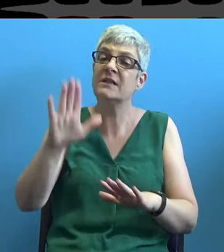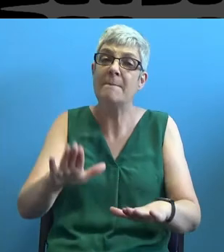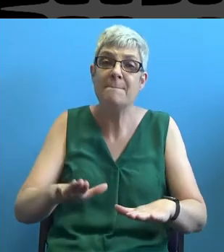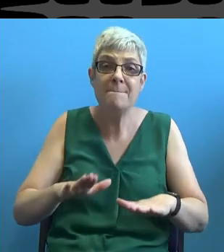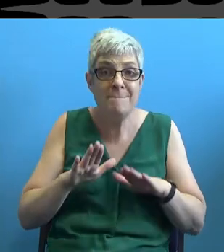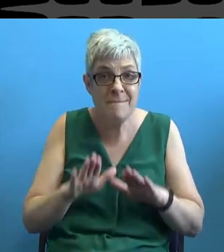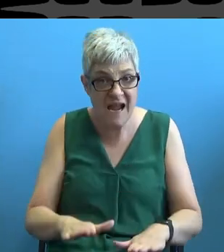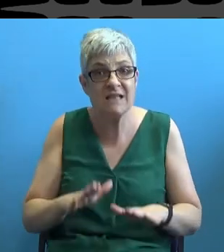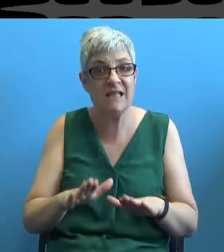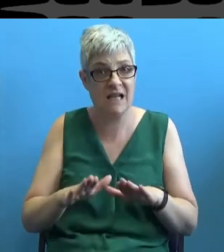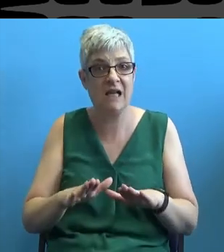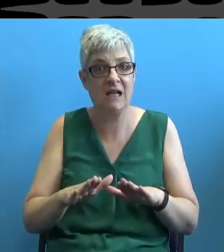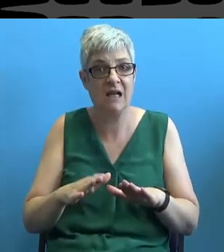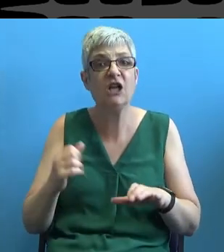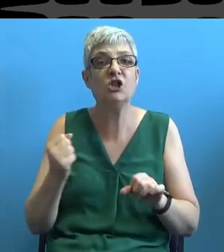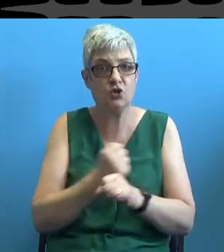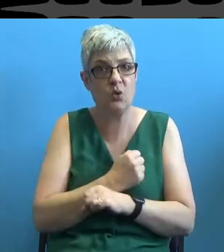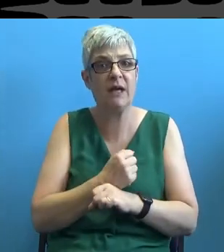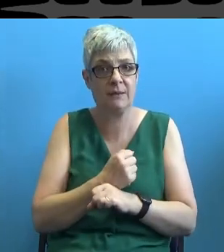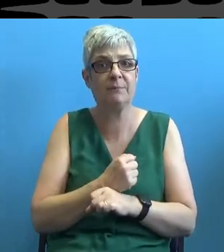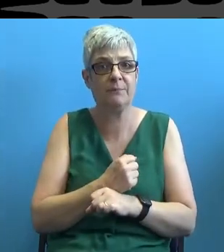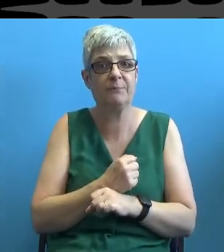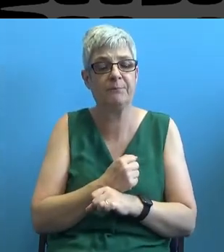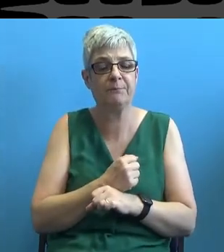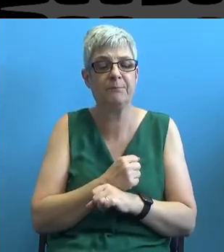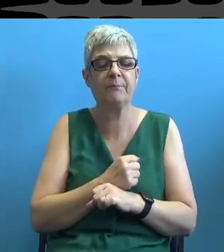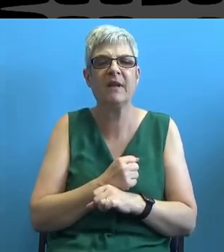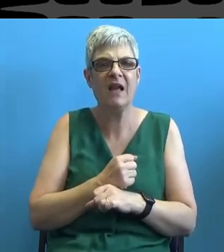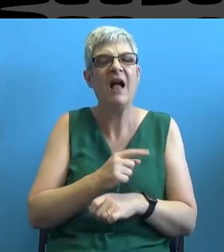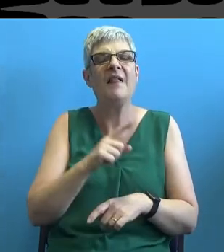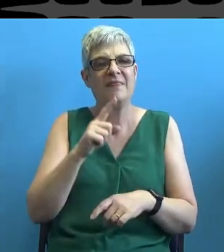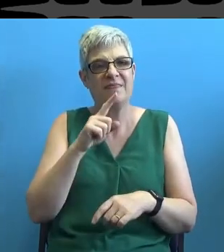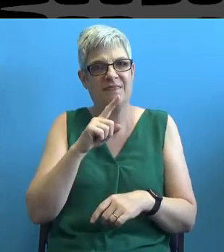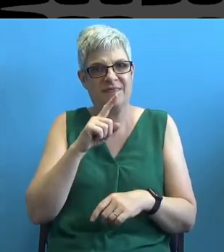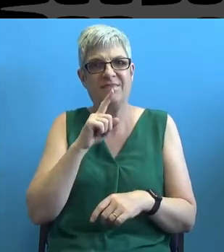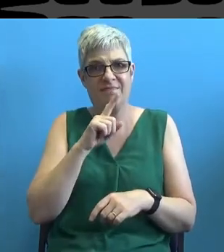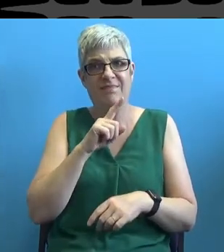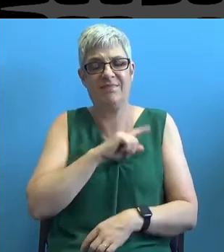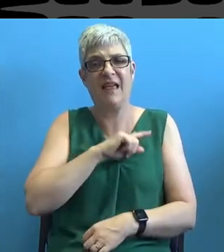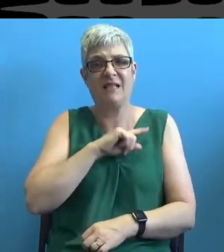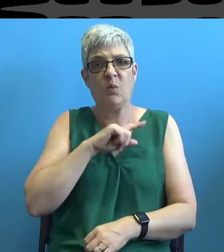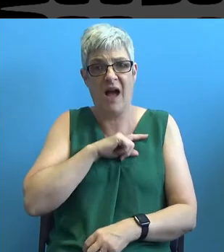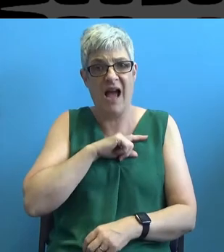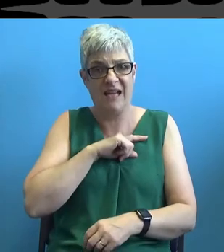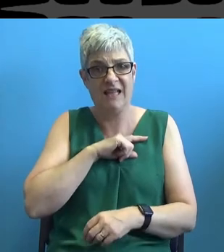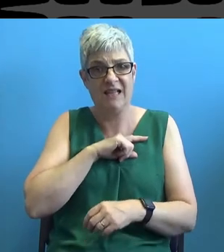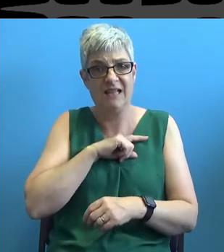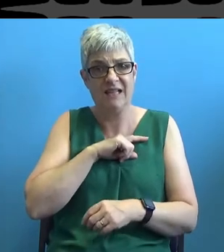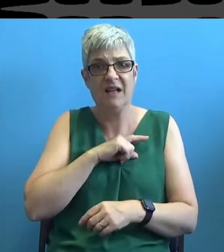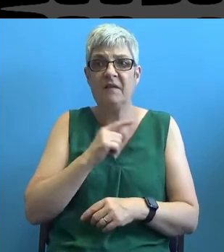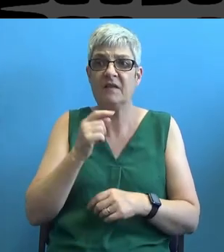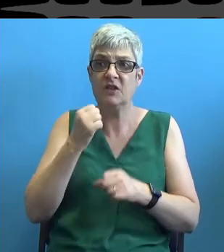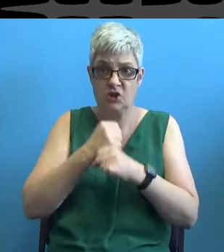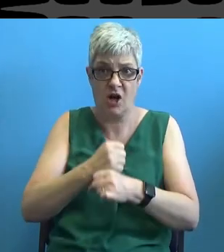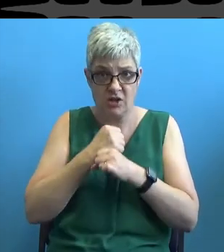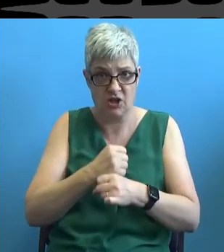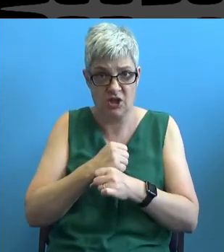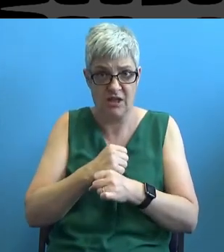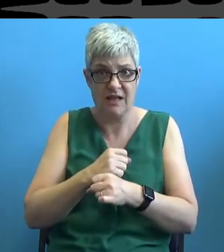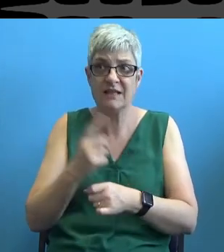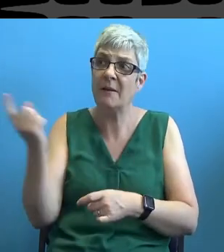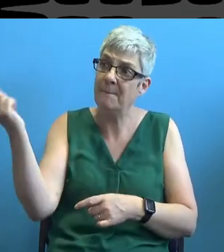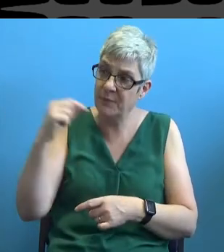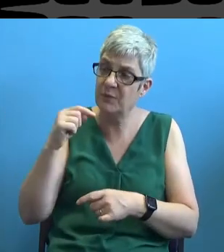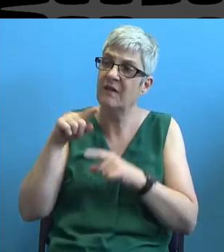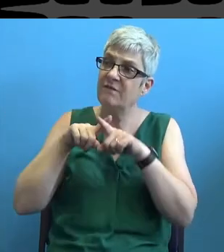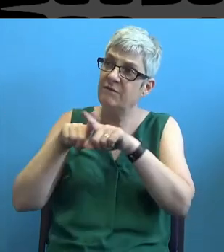does. And that's what calls the church into being, the mercy of God. And it's having a grasp of the